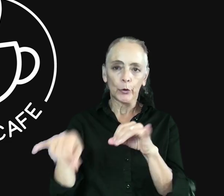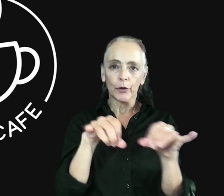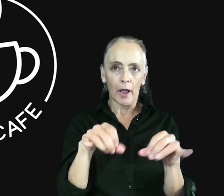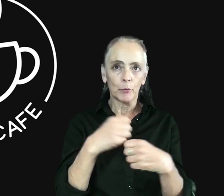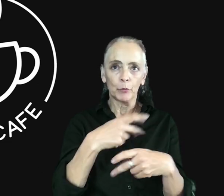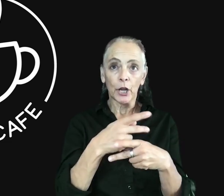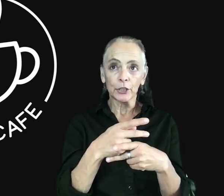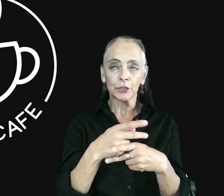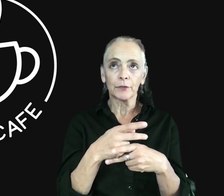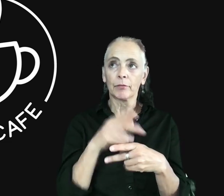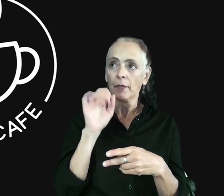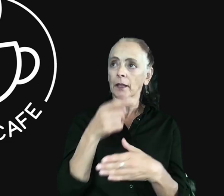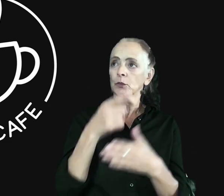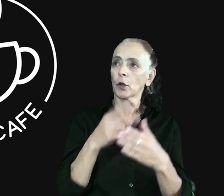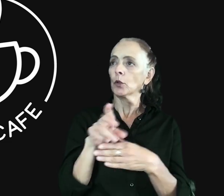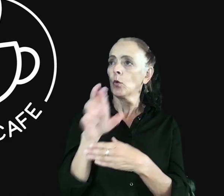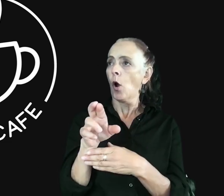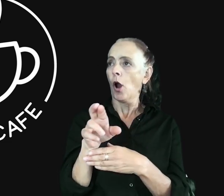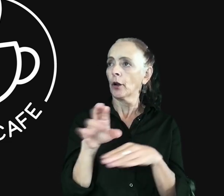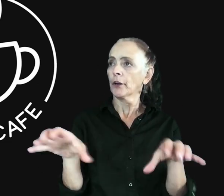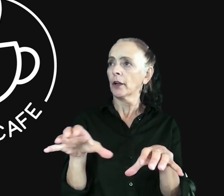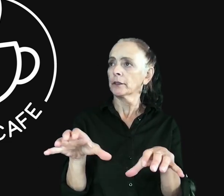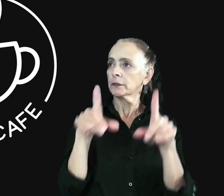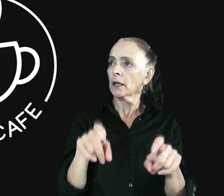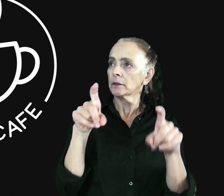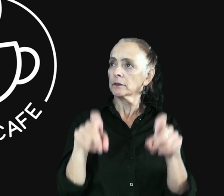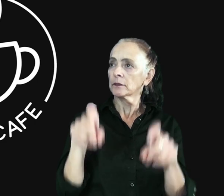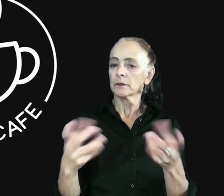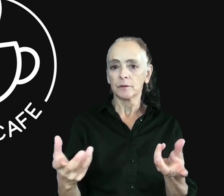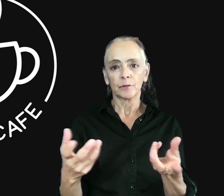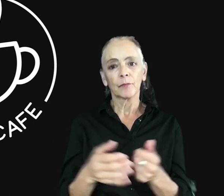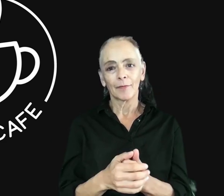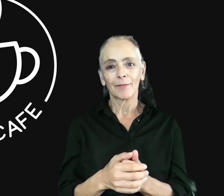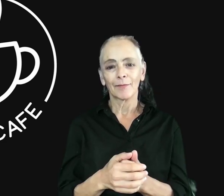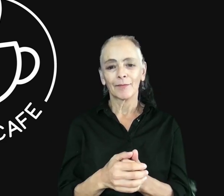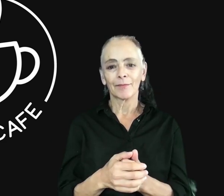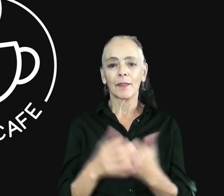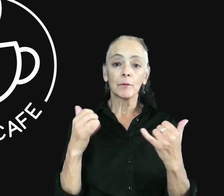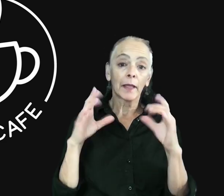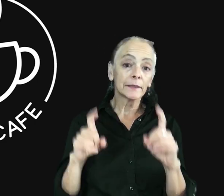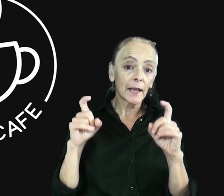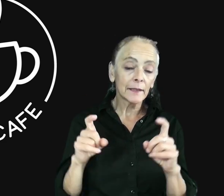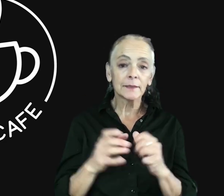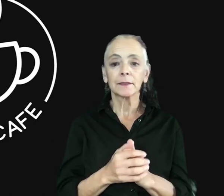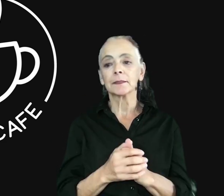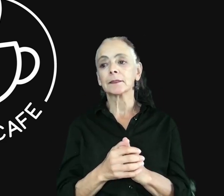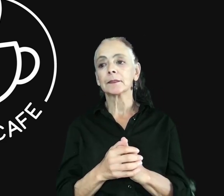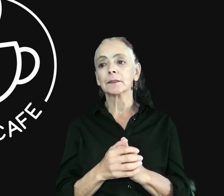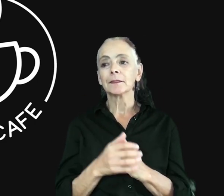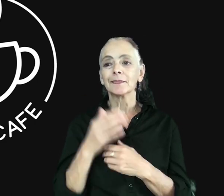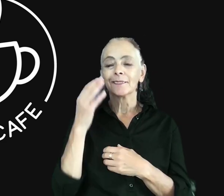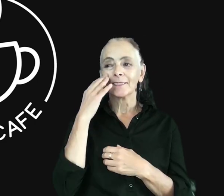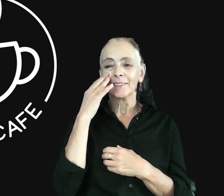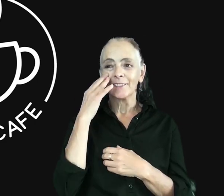what the the the user research labs are doing they're doing tests you know they're doing those uh play tests you know word that uh you know i don't like that